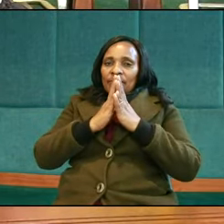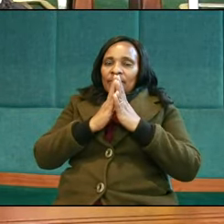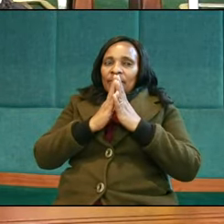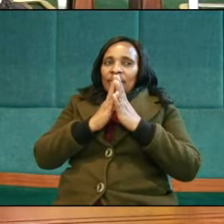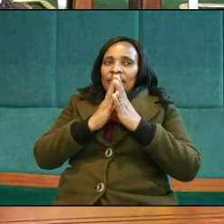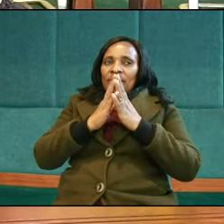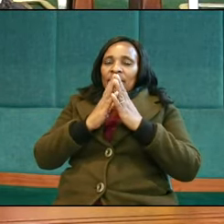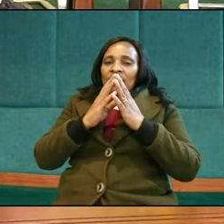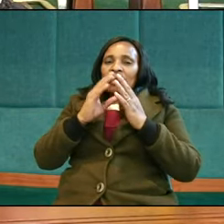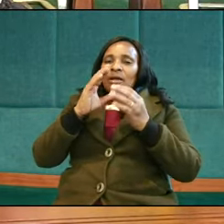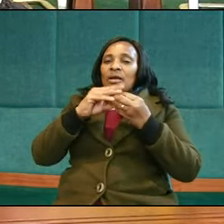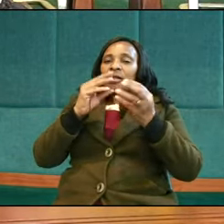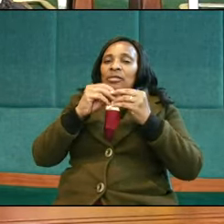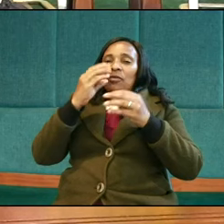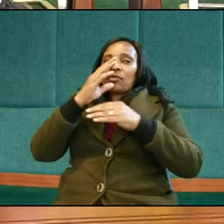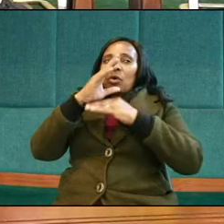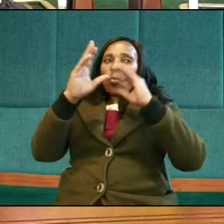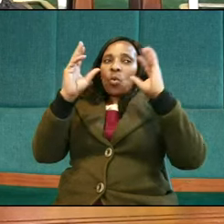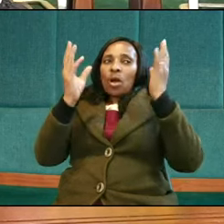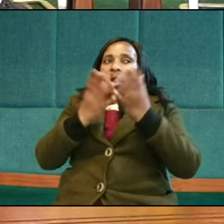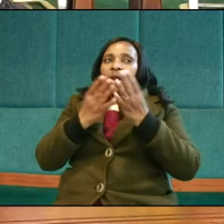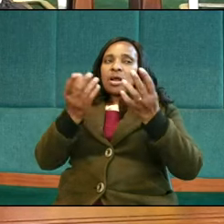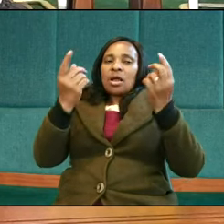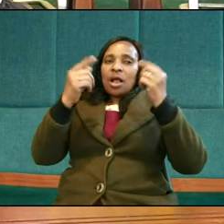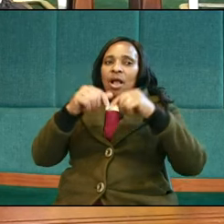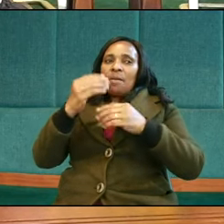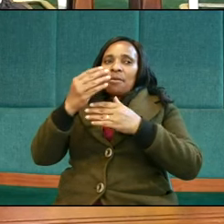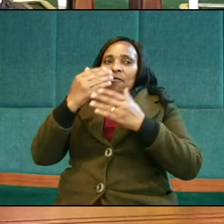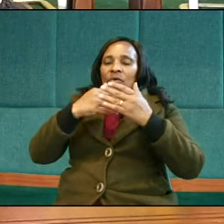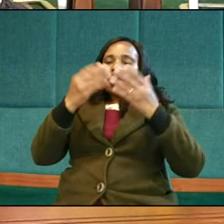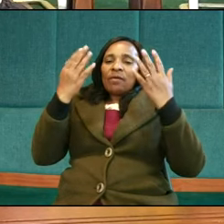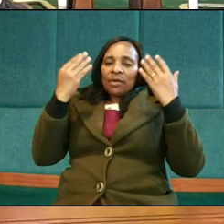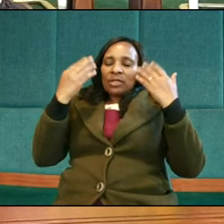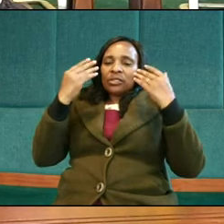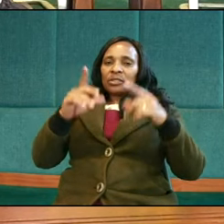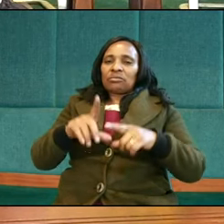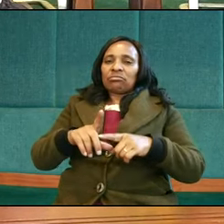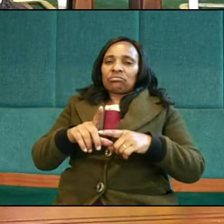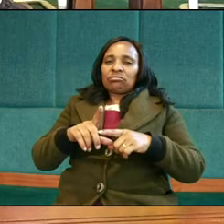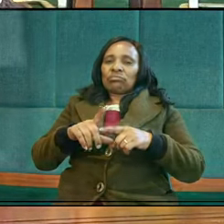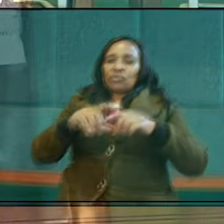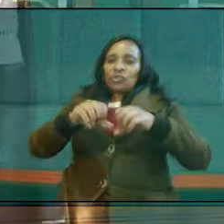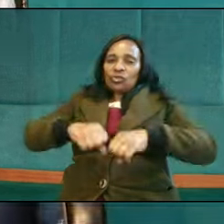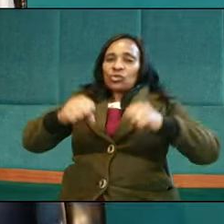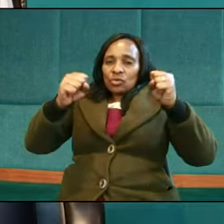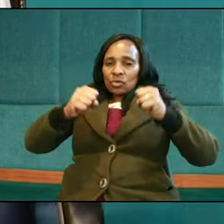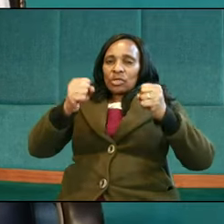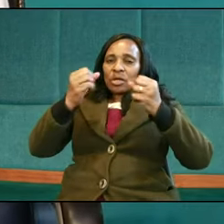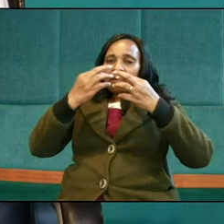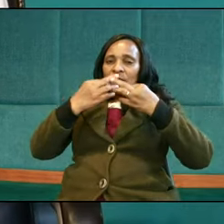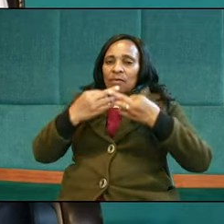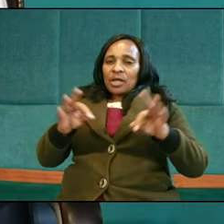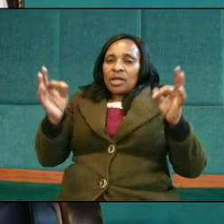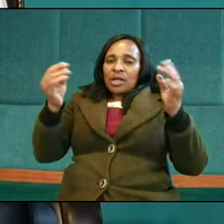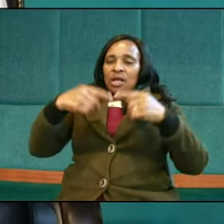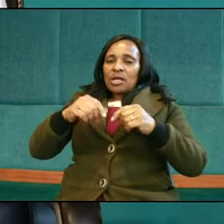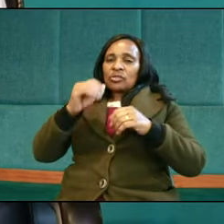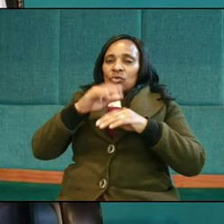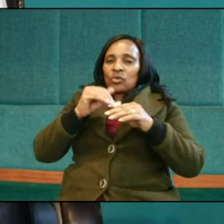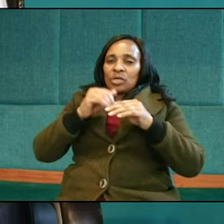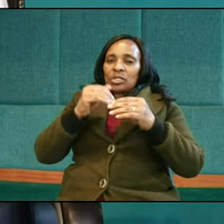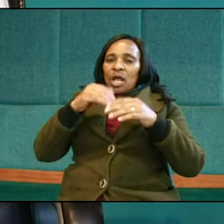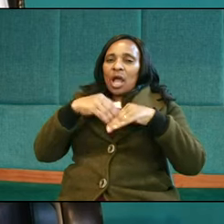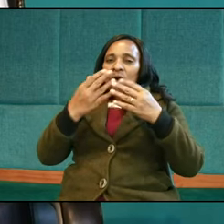Let us pray. Creator of the universe, we come before your throne of mercy. We are grateful and thankful that you have redeemed us, you have called us out